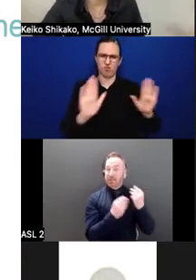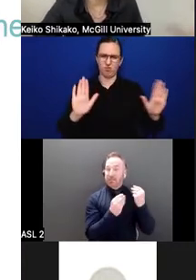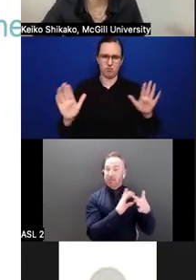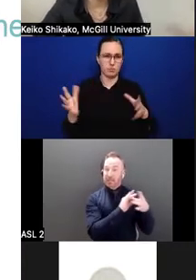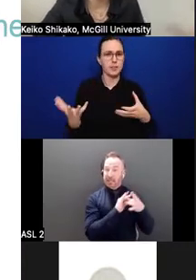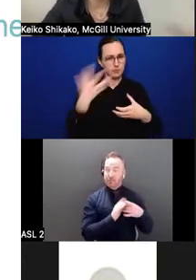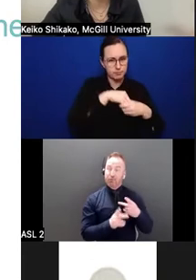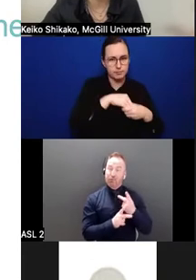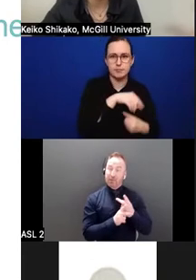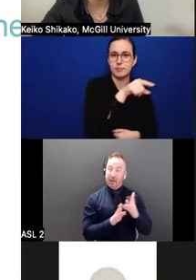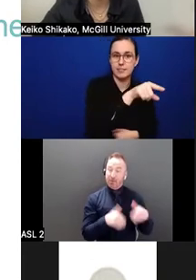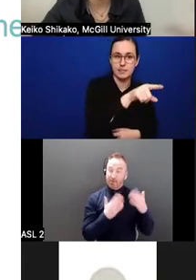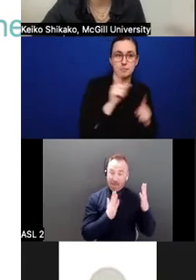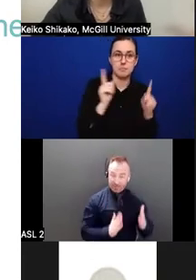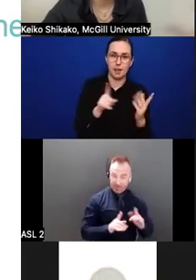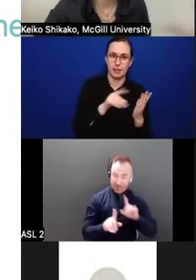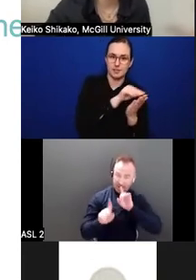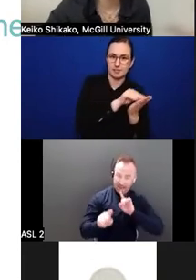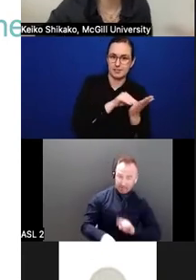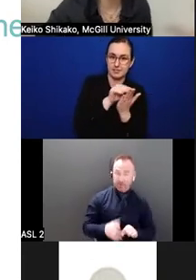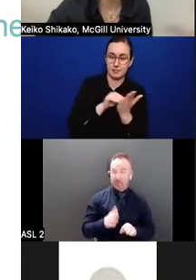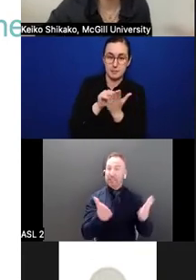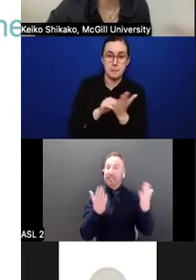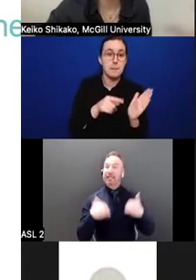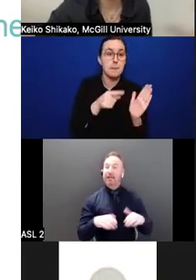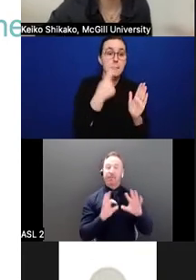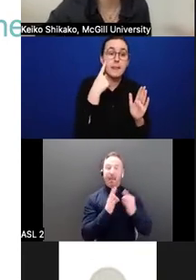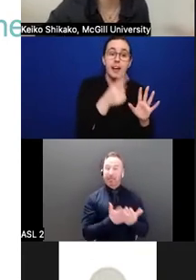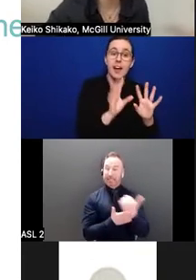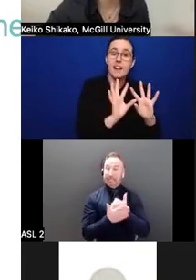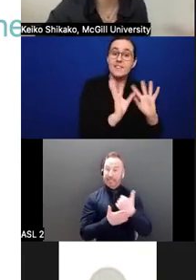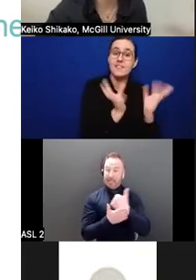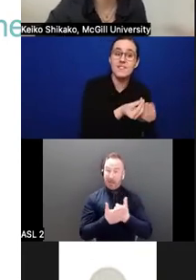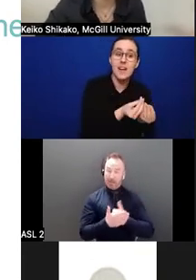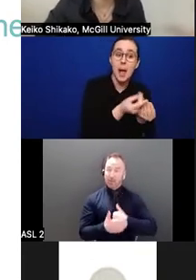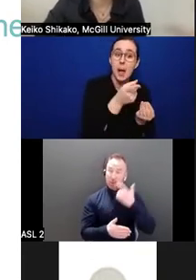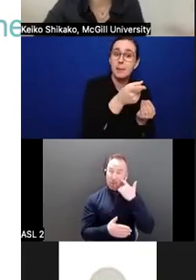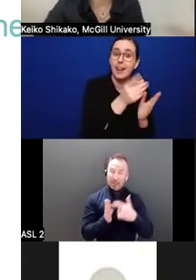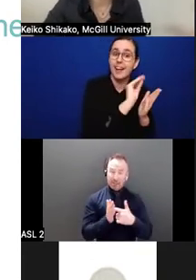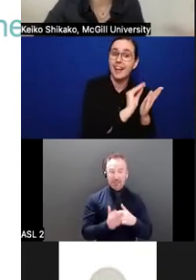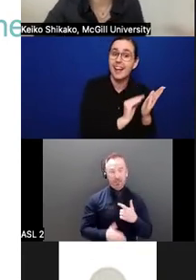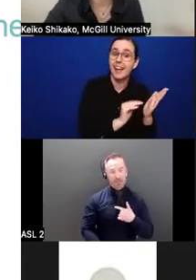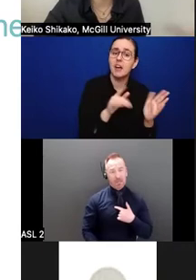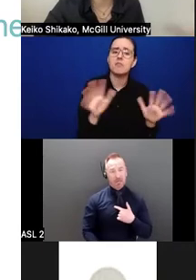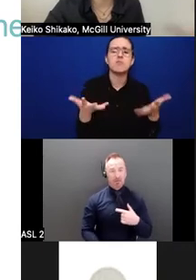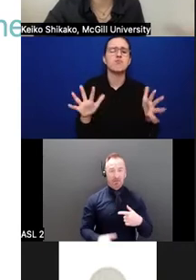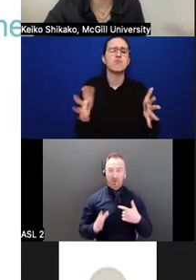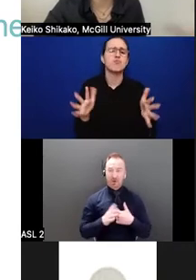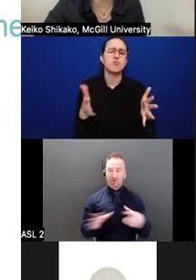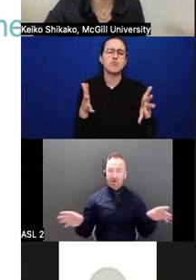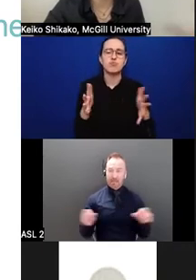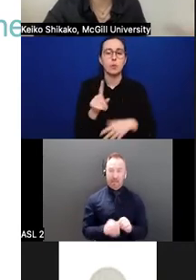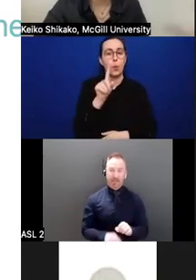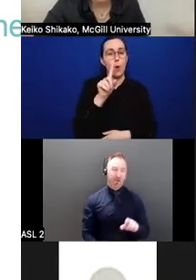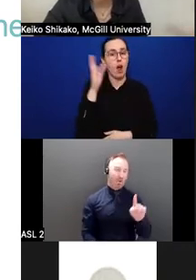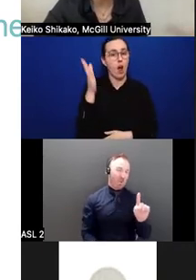income, as you can see here in the distribution, majority, so we had about a third of participants on the 60 to